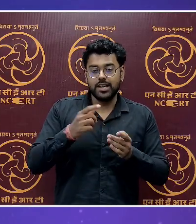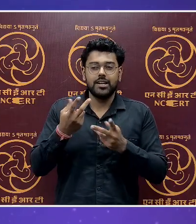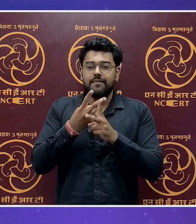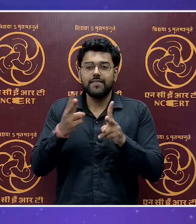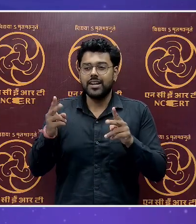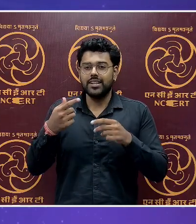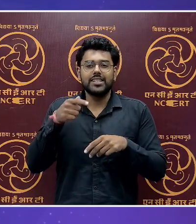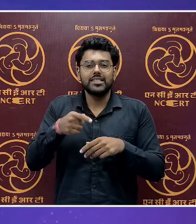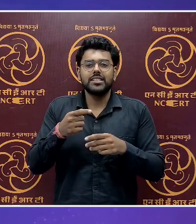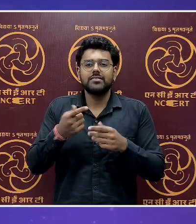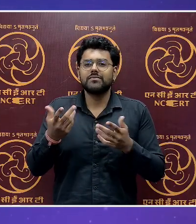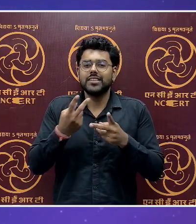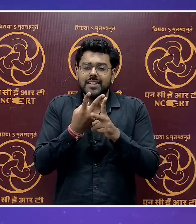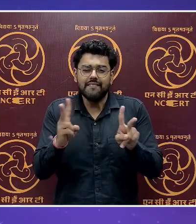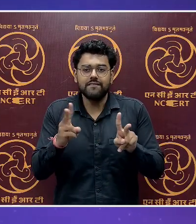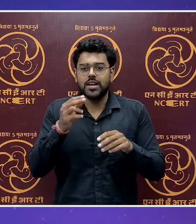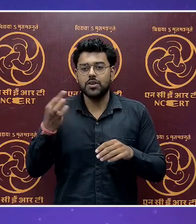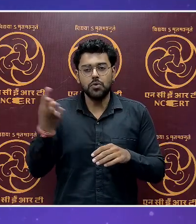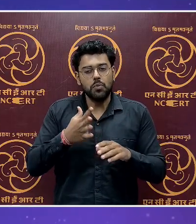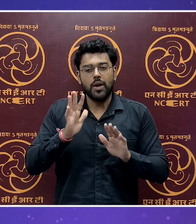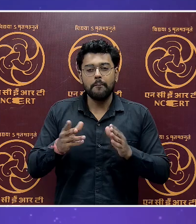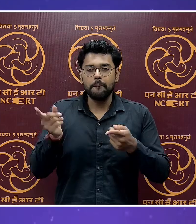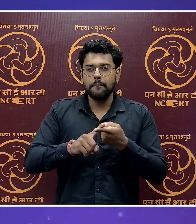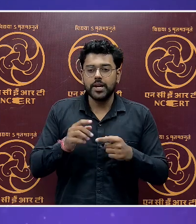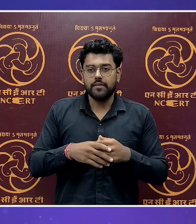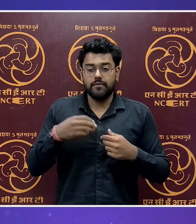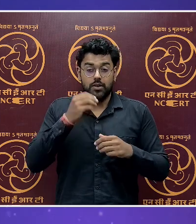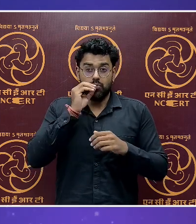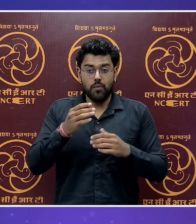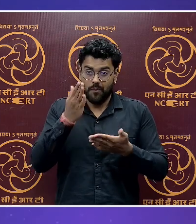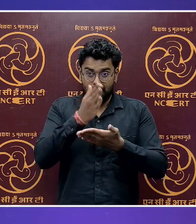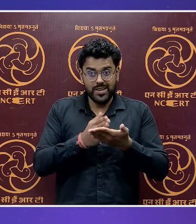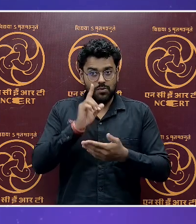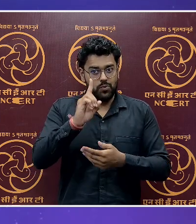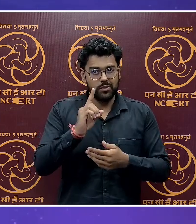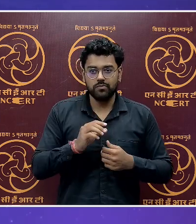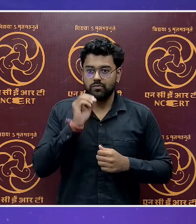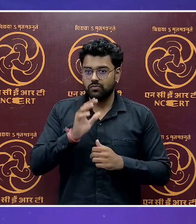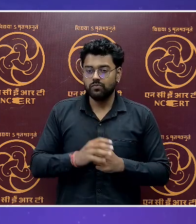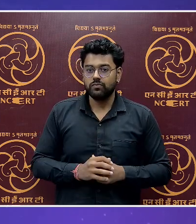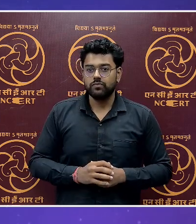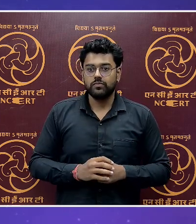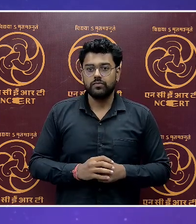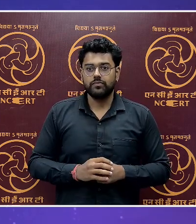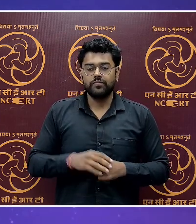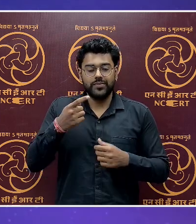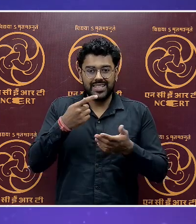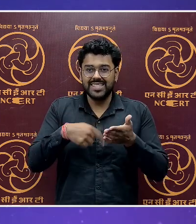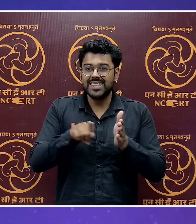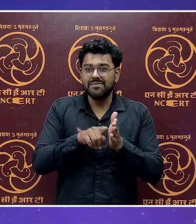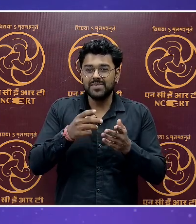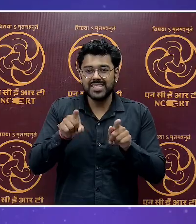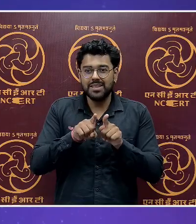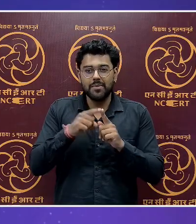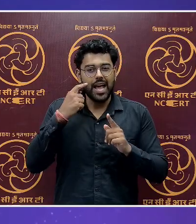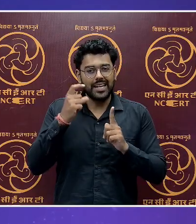So, it has a different version over there. We are launching first phase, that is a single sign approach for the Meri Pehchan